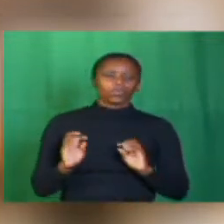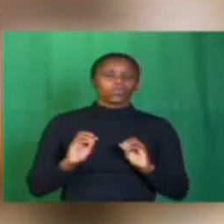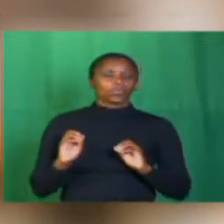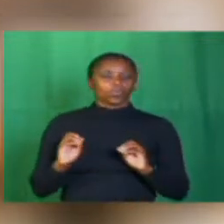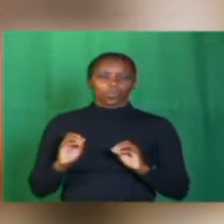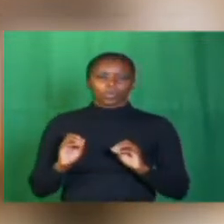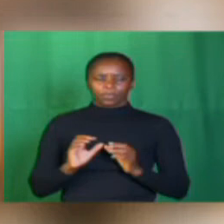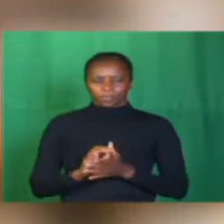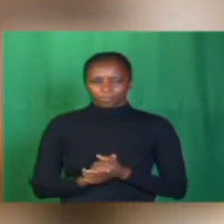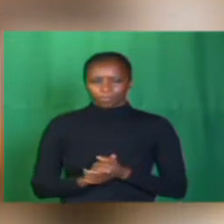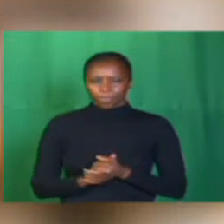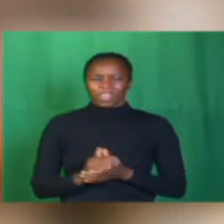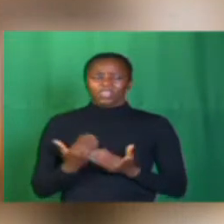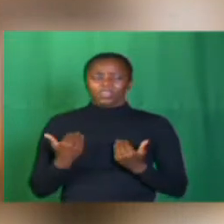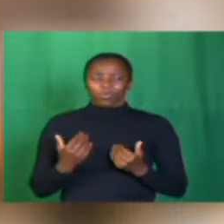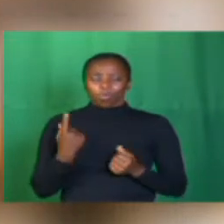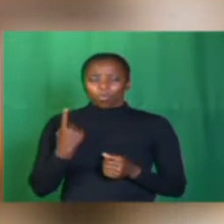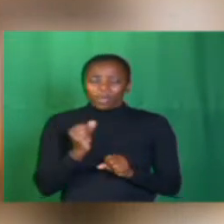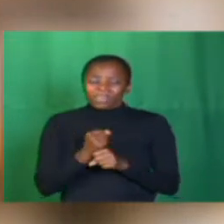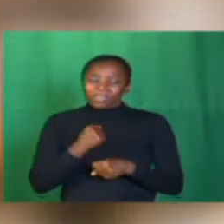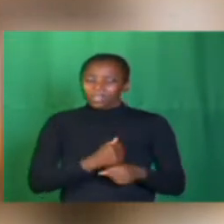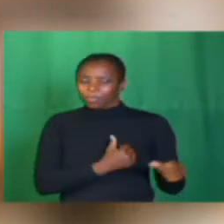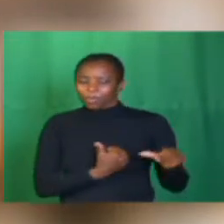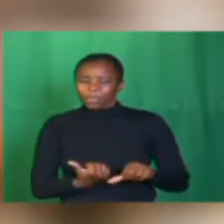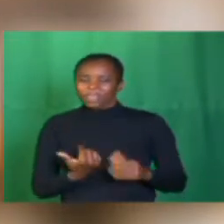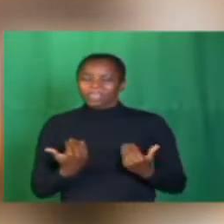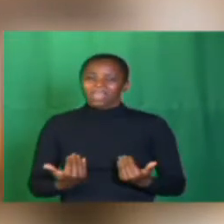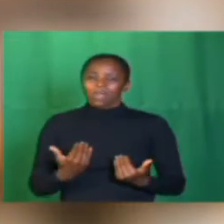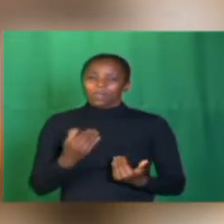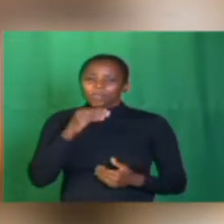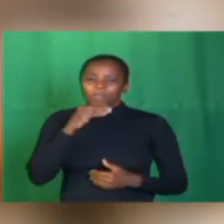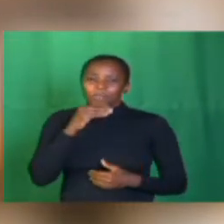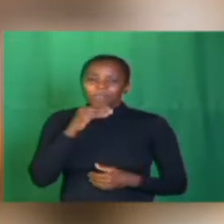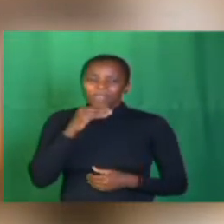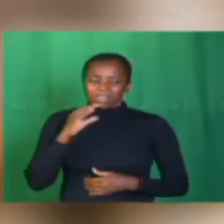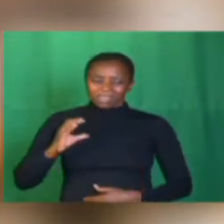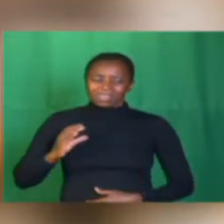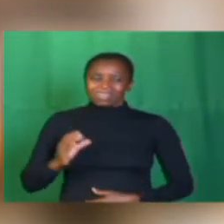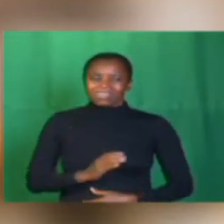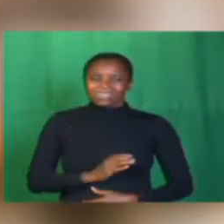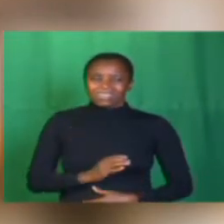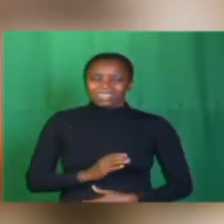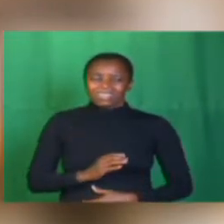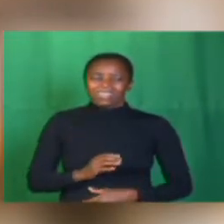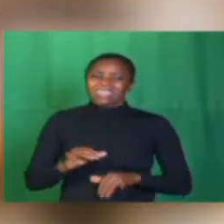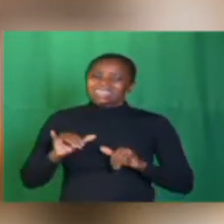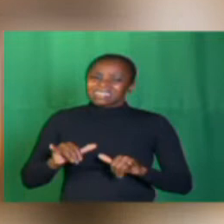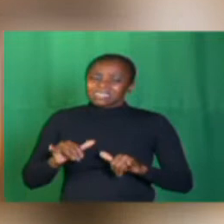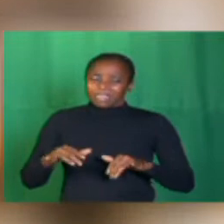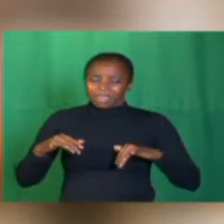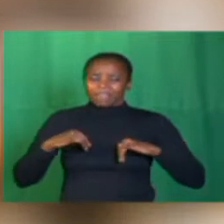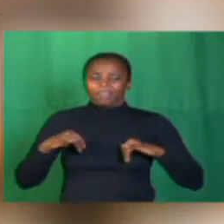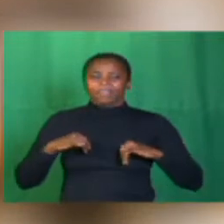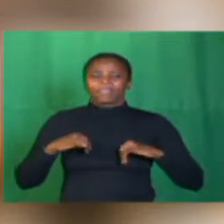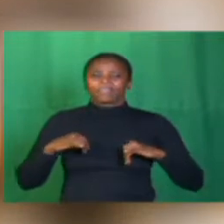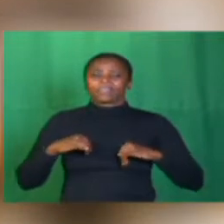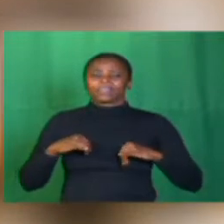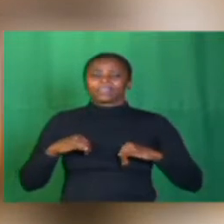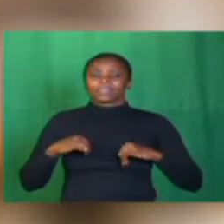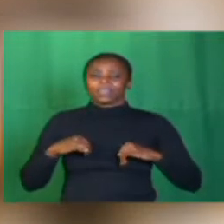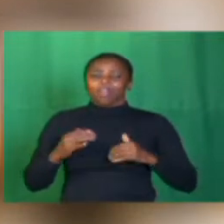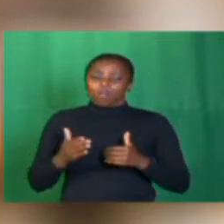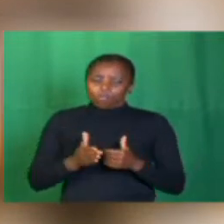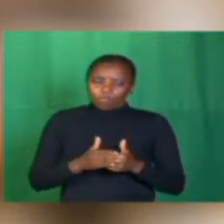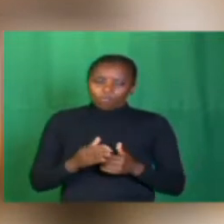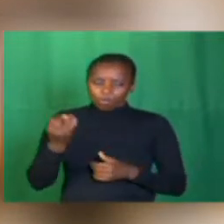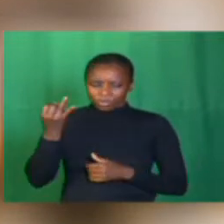So this will help Christians to stay alert, prepare themselves for the second